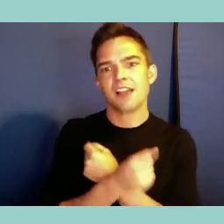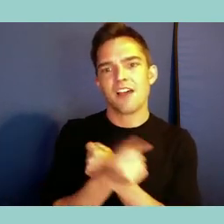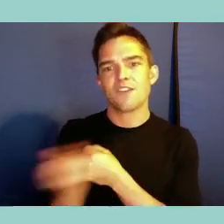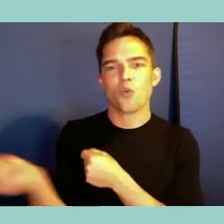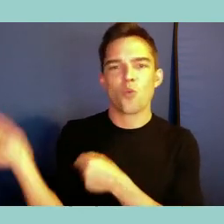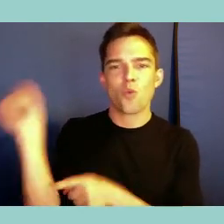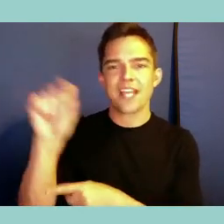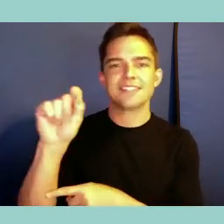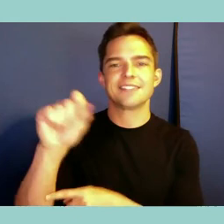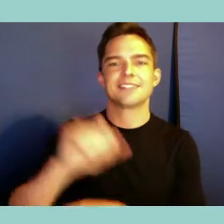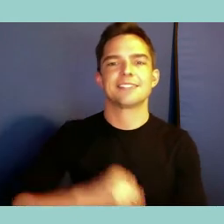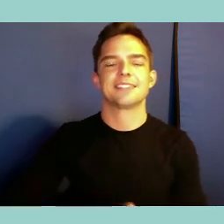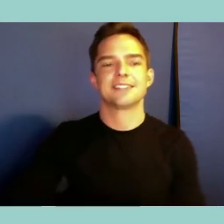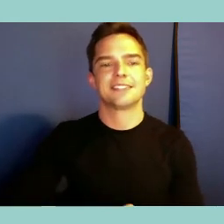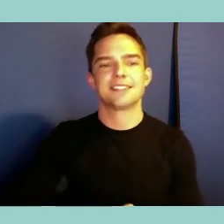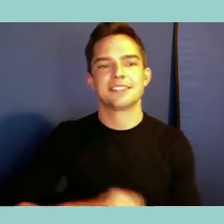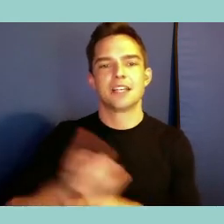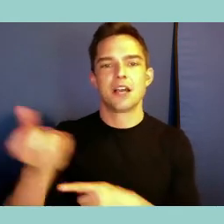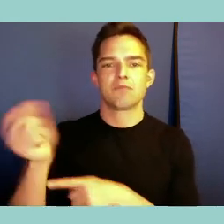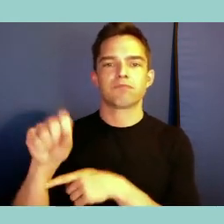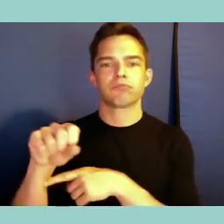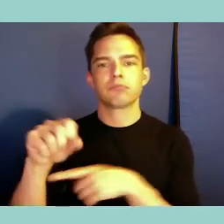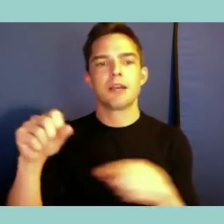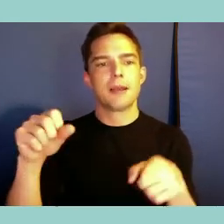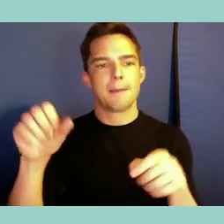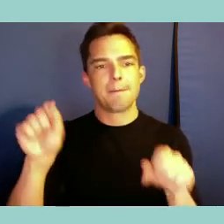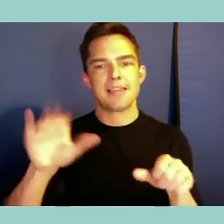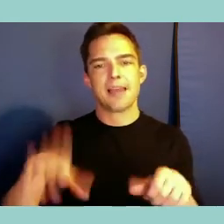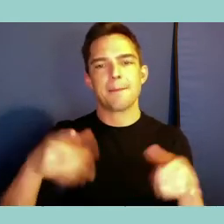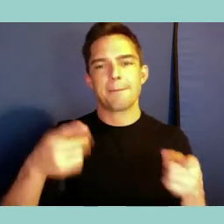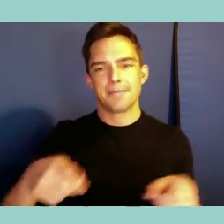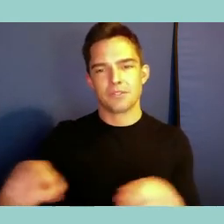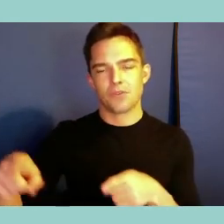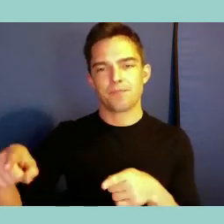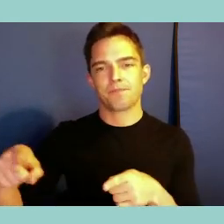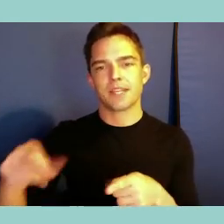wins. May it be so, and amen.